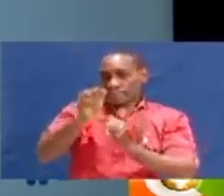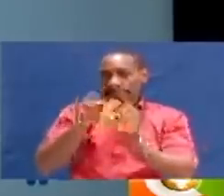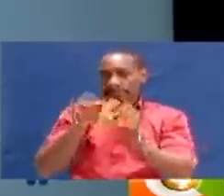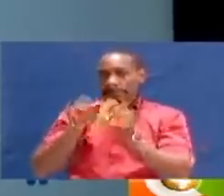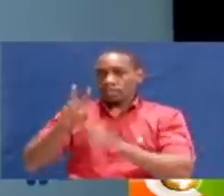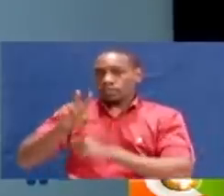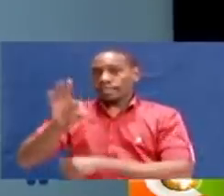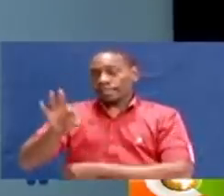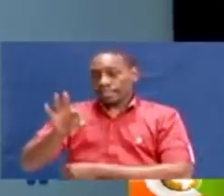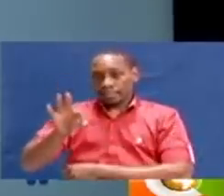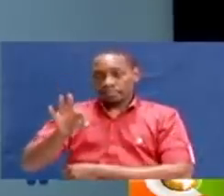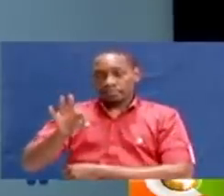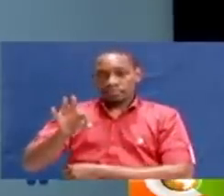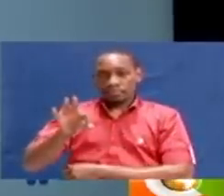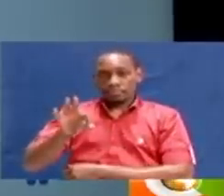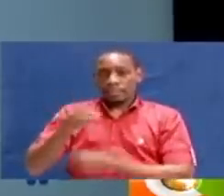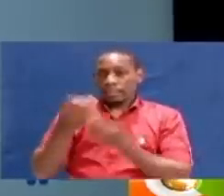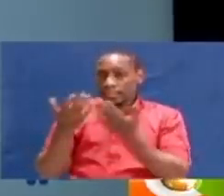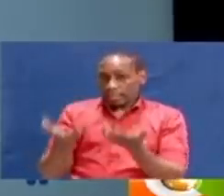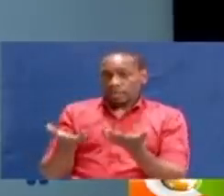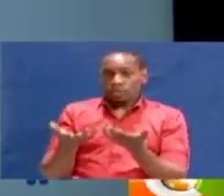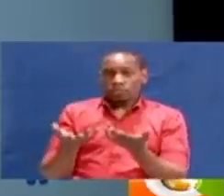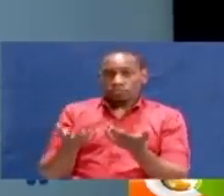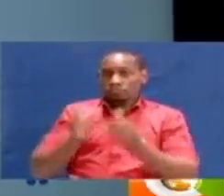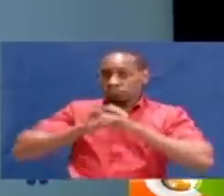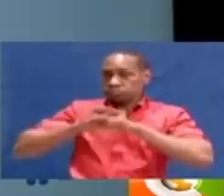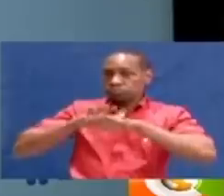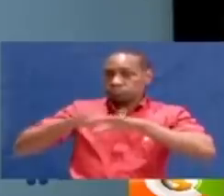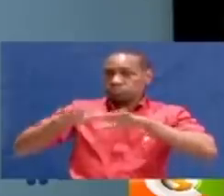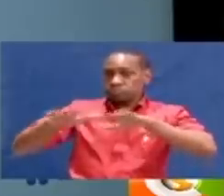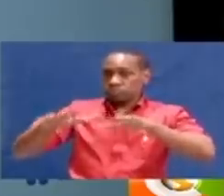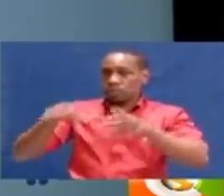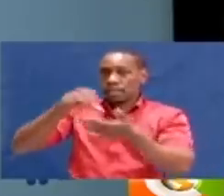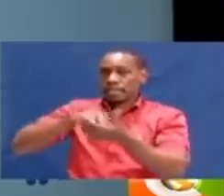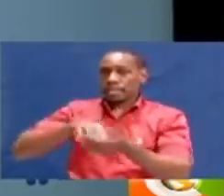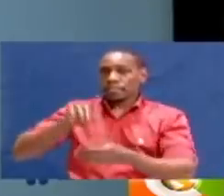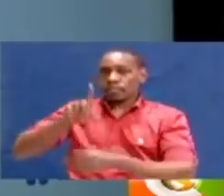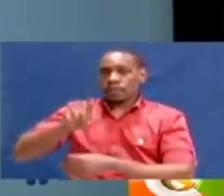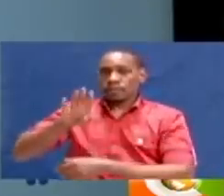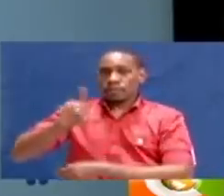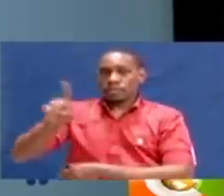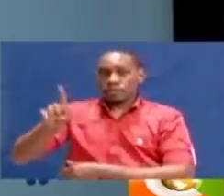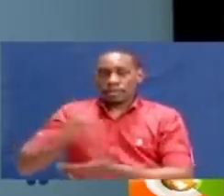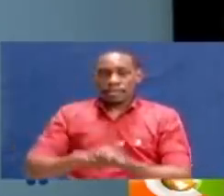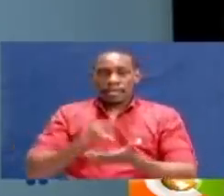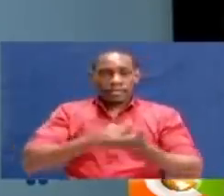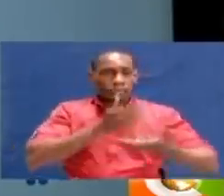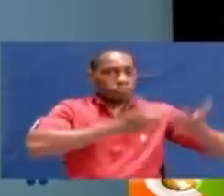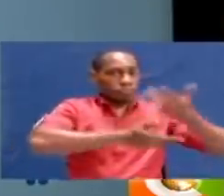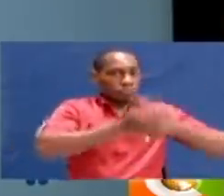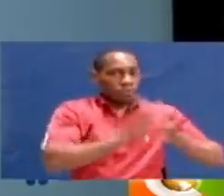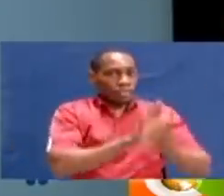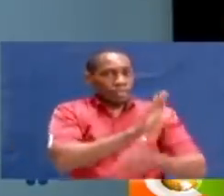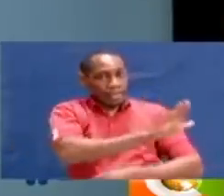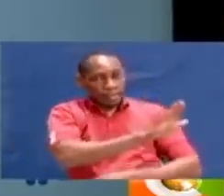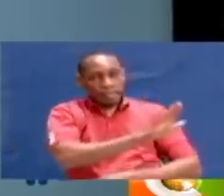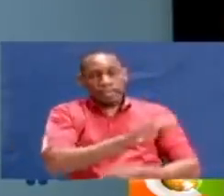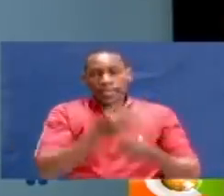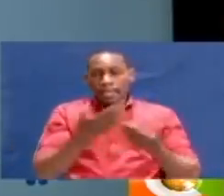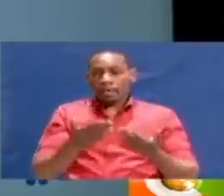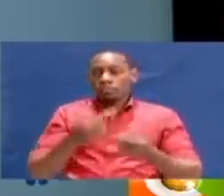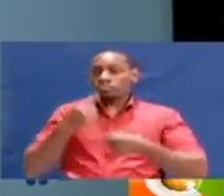23. Now, this has gone on to case number 141, the contacts of the contacts, and now we have gone even